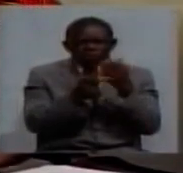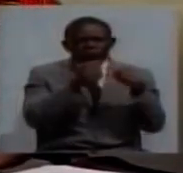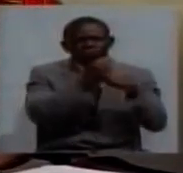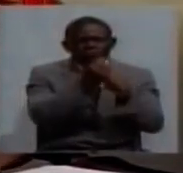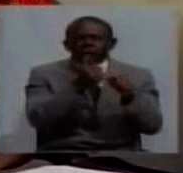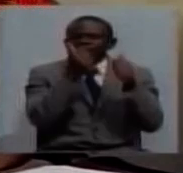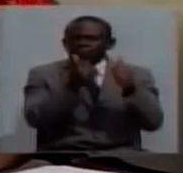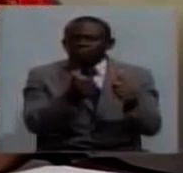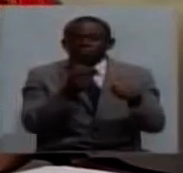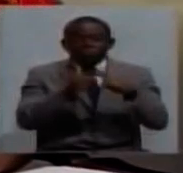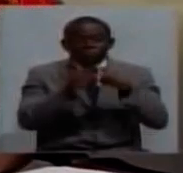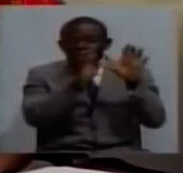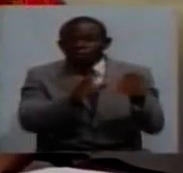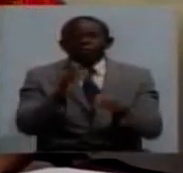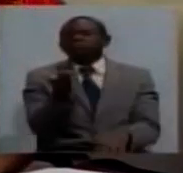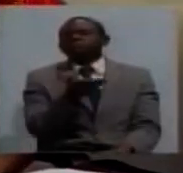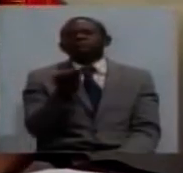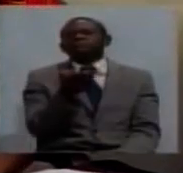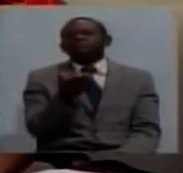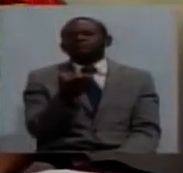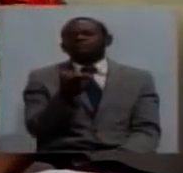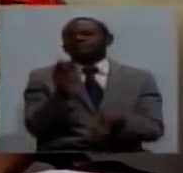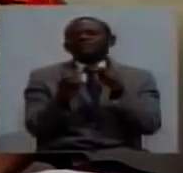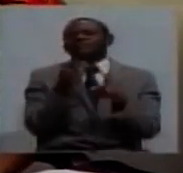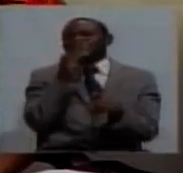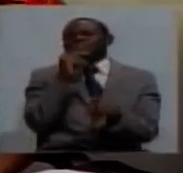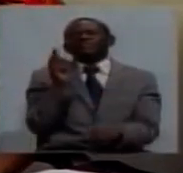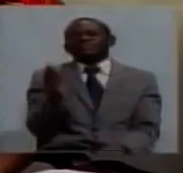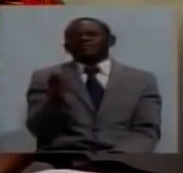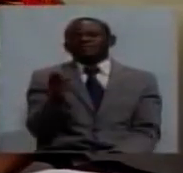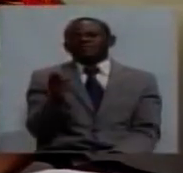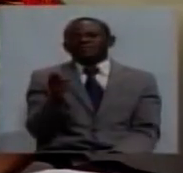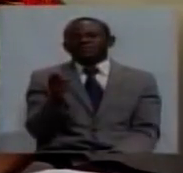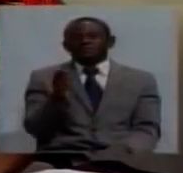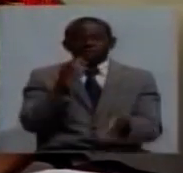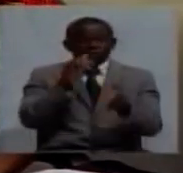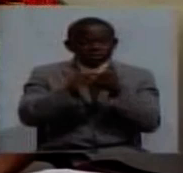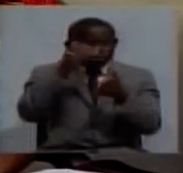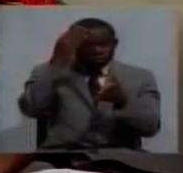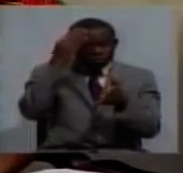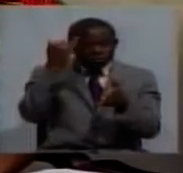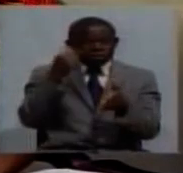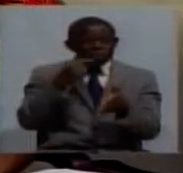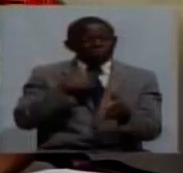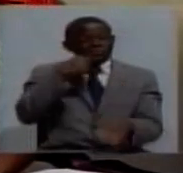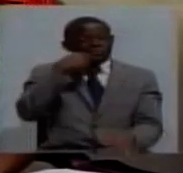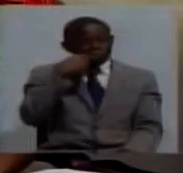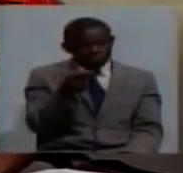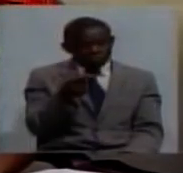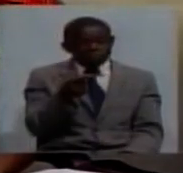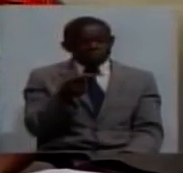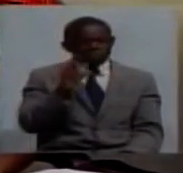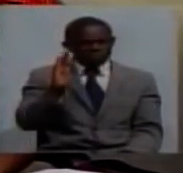us. So that's why you will hear me keep going back to the fact that one of the things that this 7th